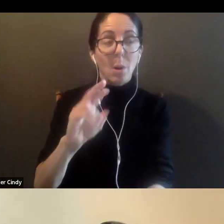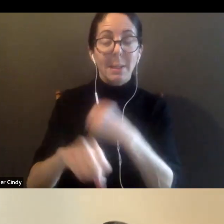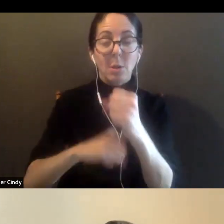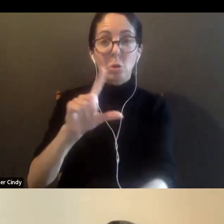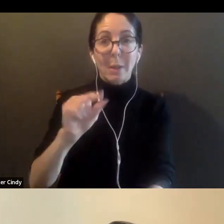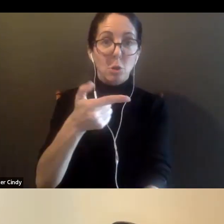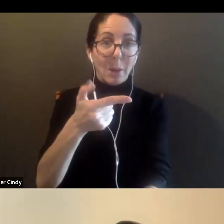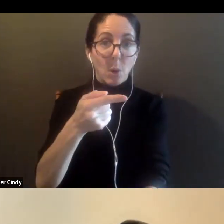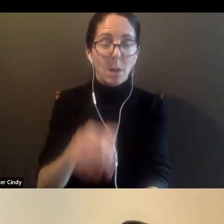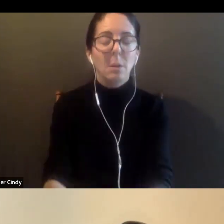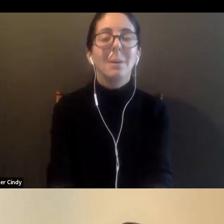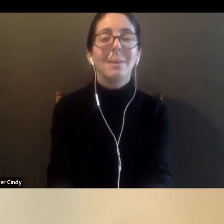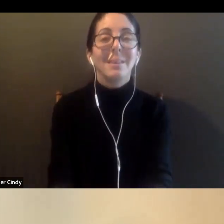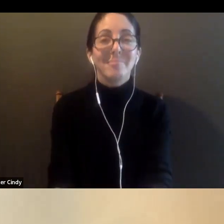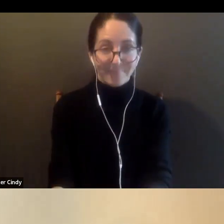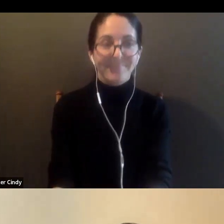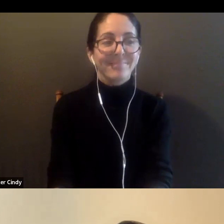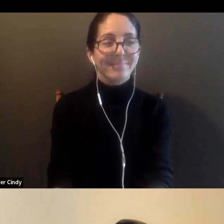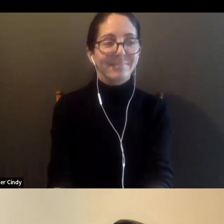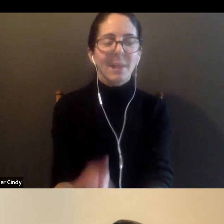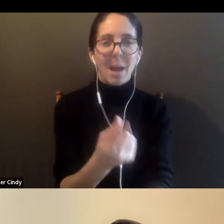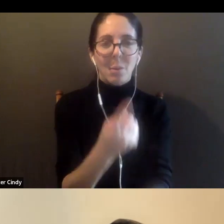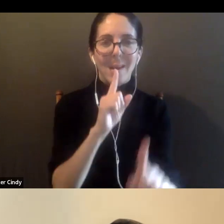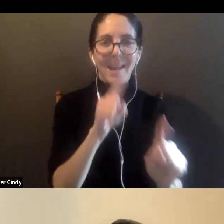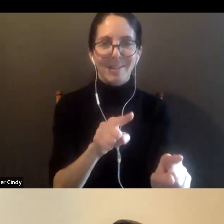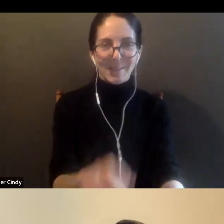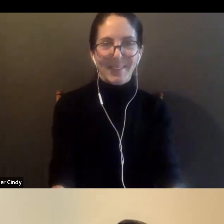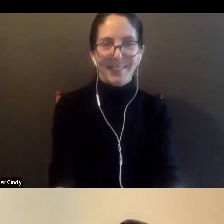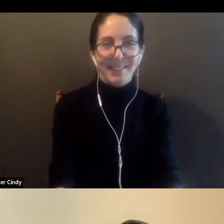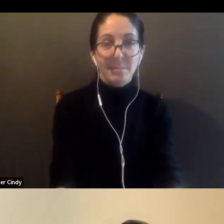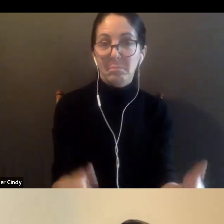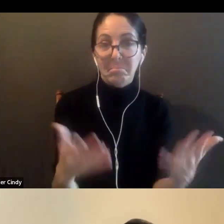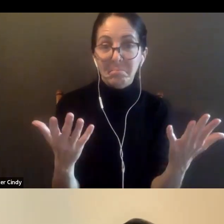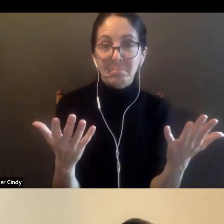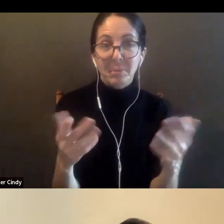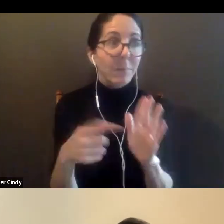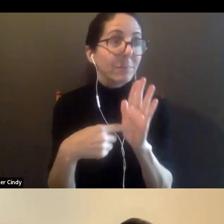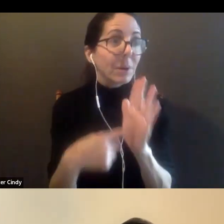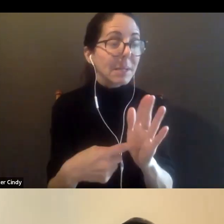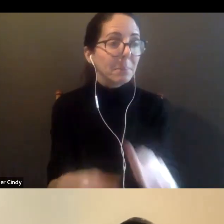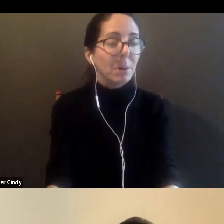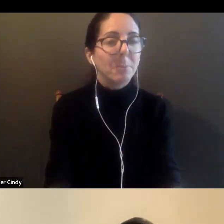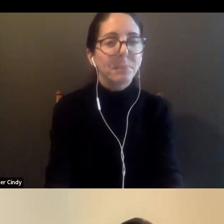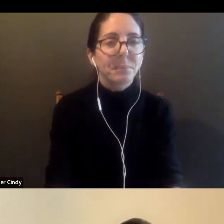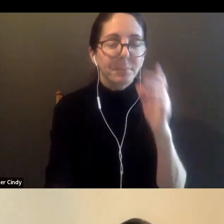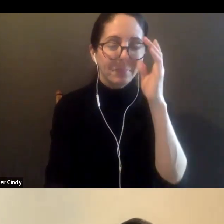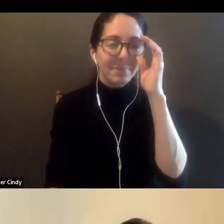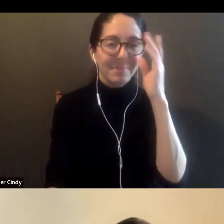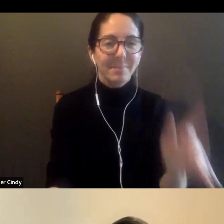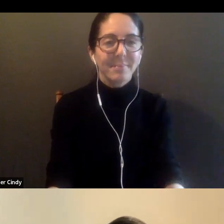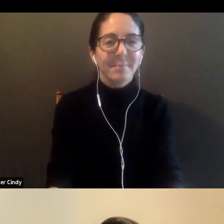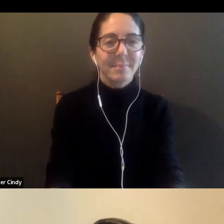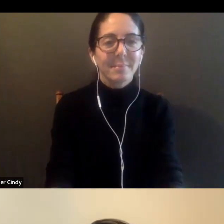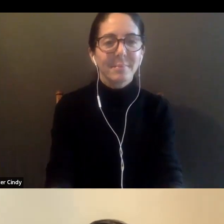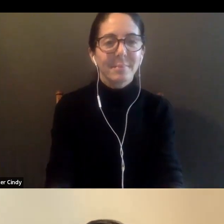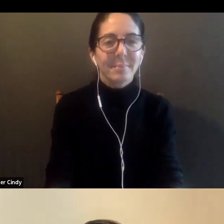gotten one particular answer, and I think a lot of those answers would have been, you know, if we couldn't have done this, we wouldn't have been able to